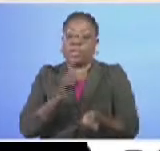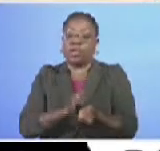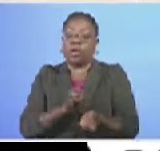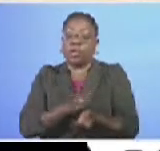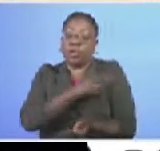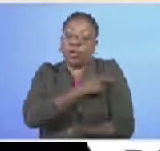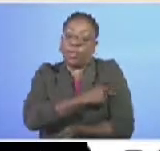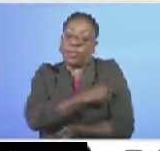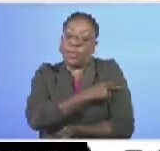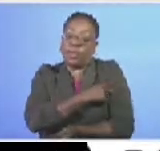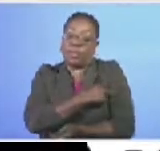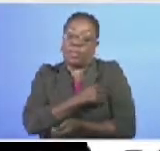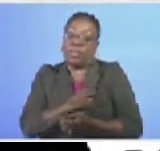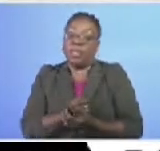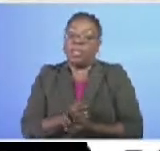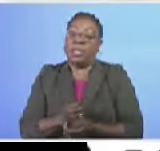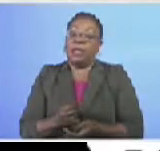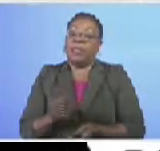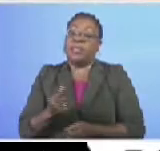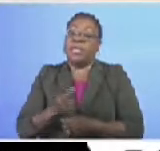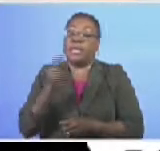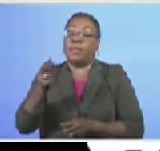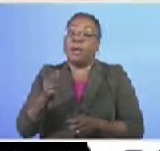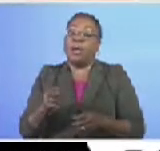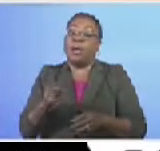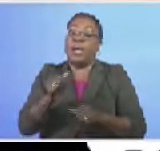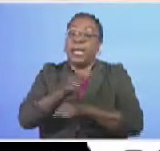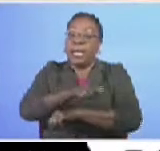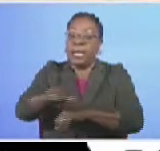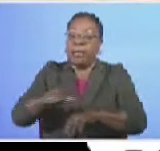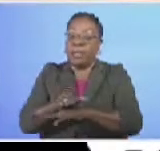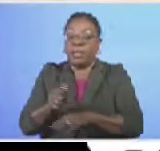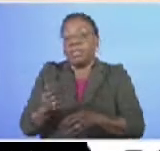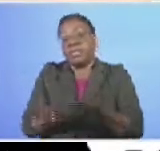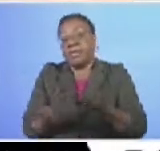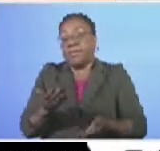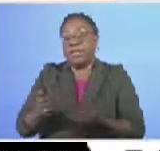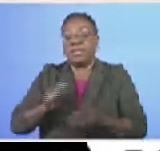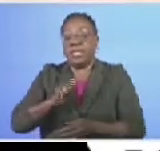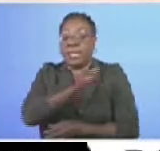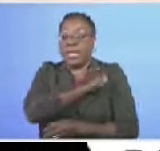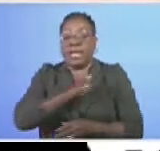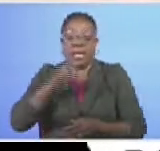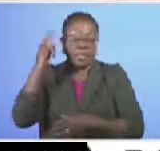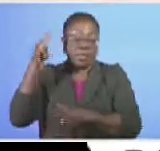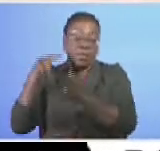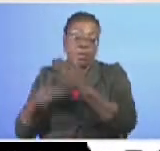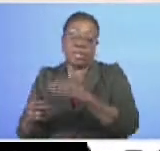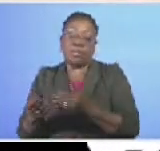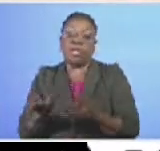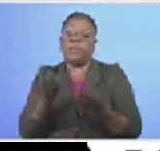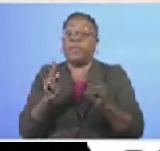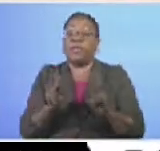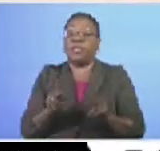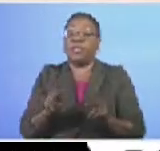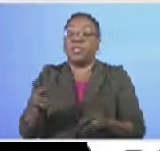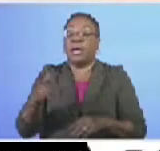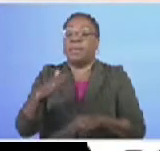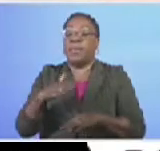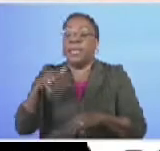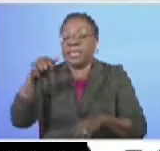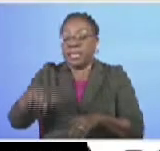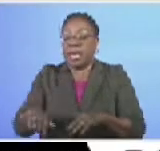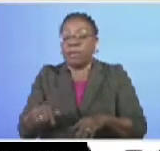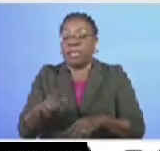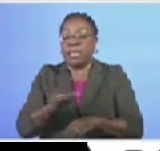probably go over to Atlantis. They would set up a remote site there, and so the persons could come down between 3 and 4. We expect to have an